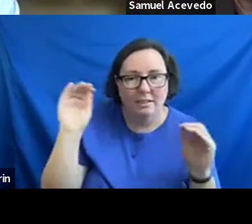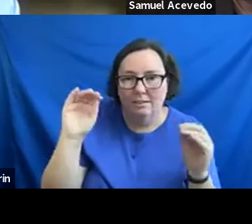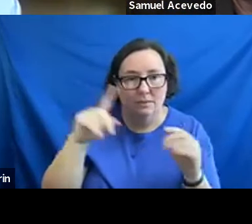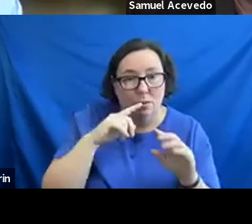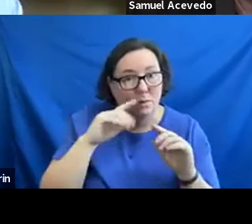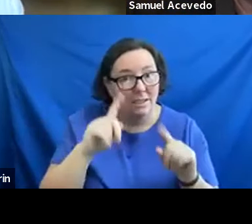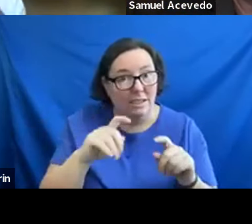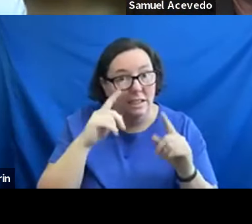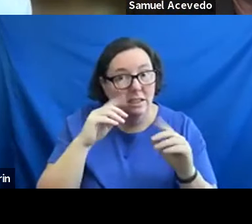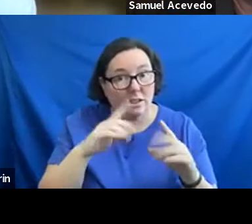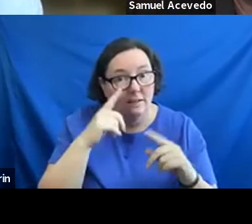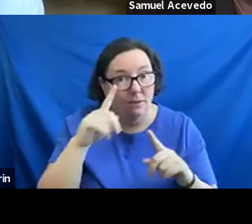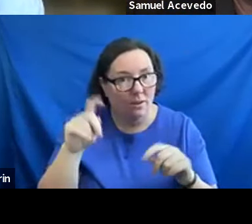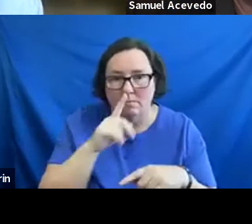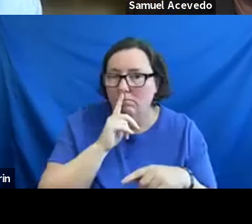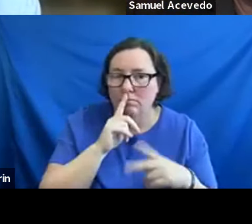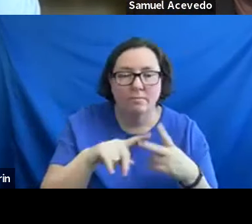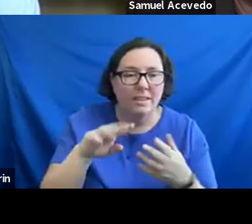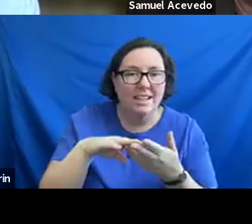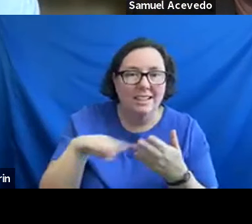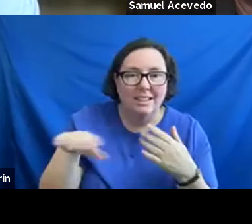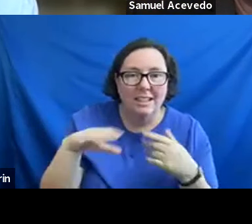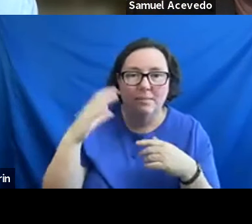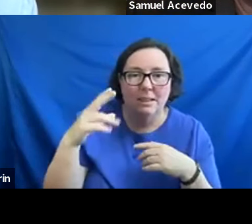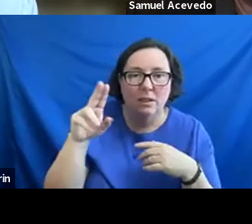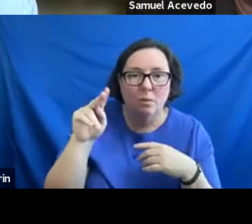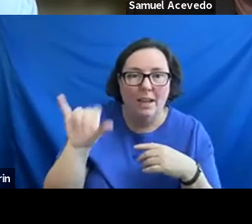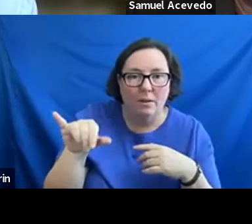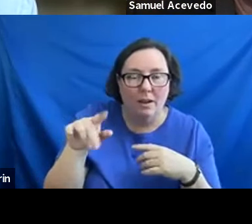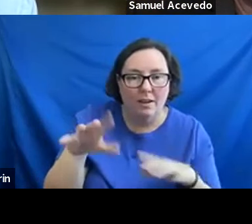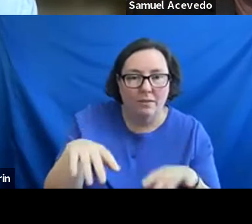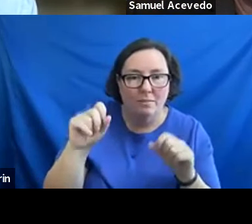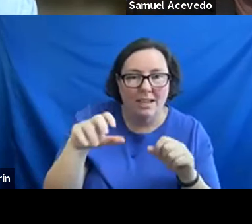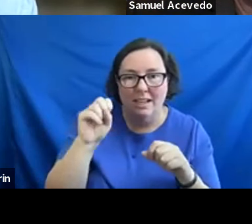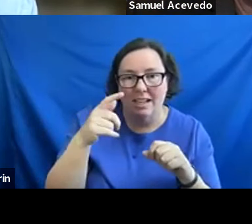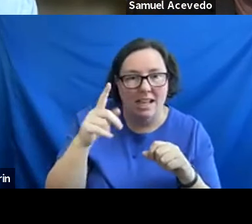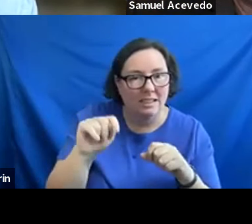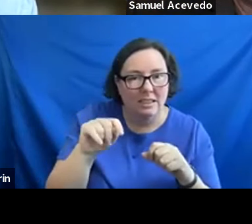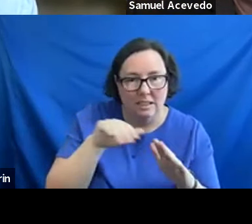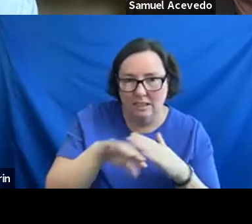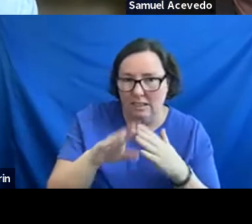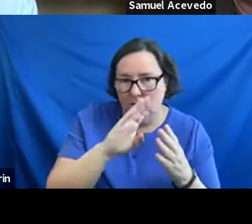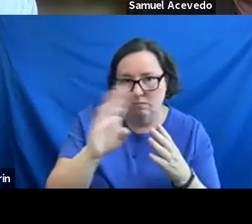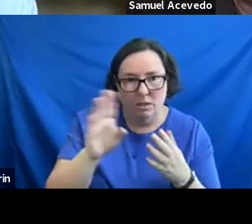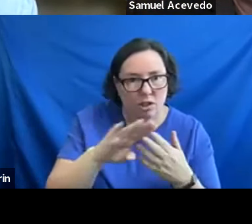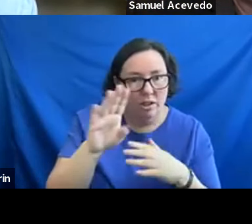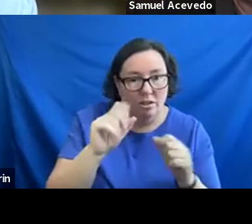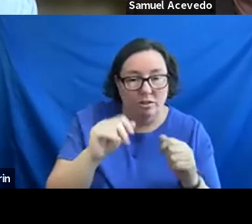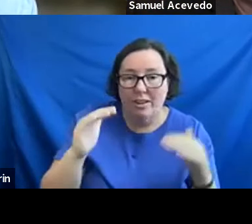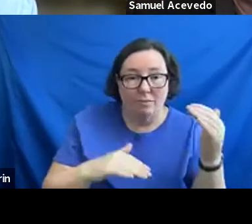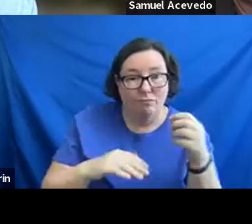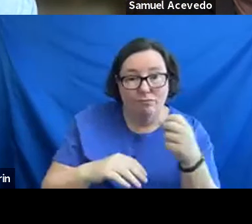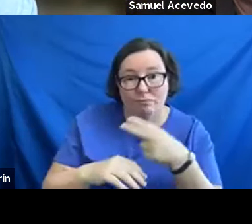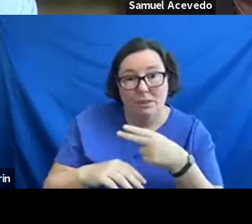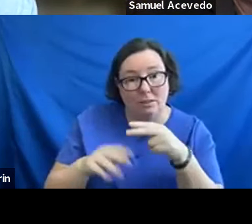exempt at CUNY from taking the SAT, and they